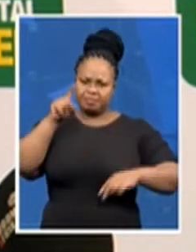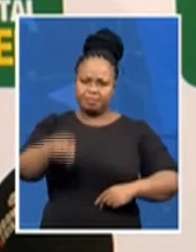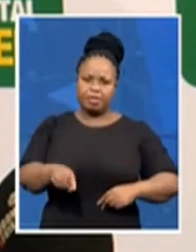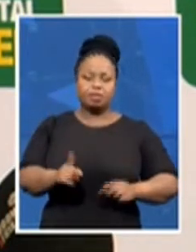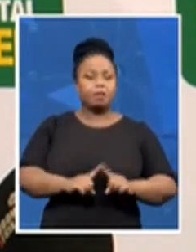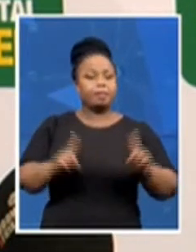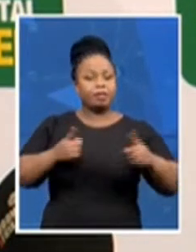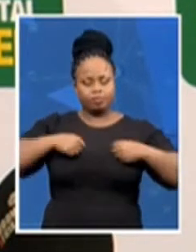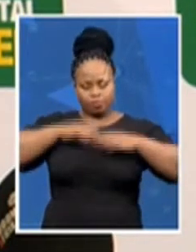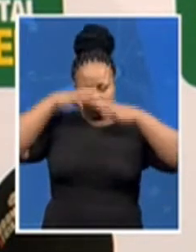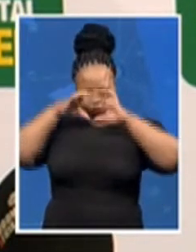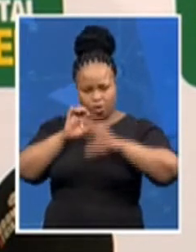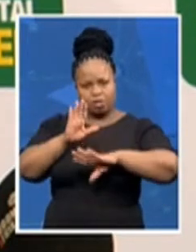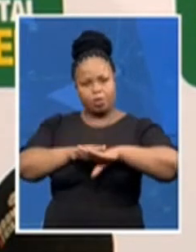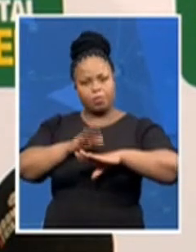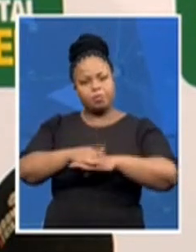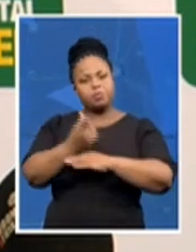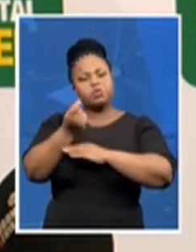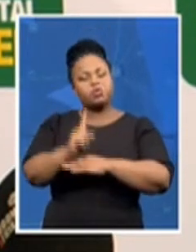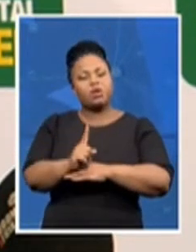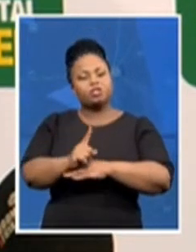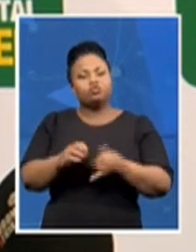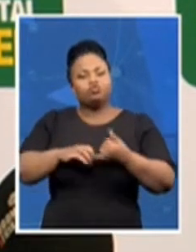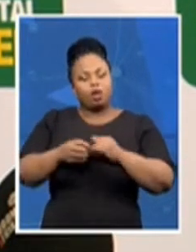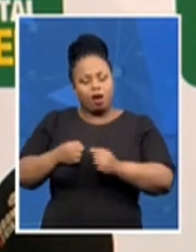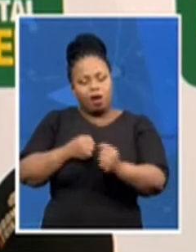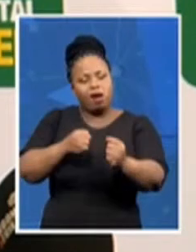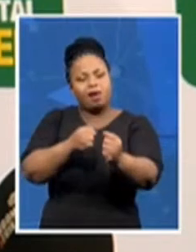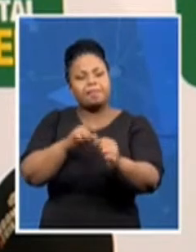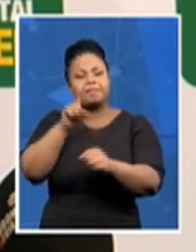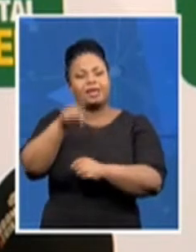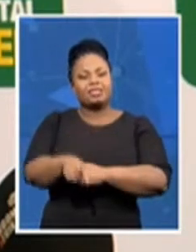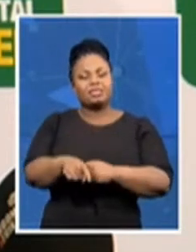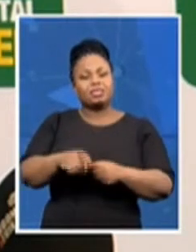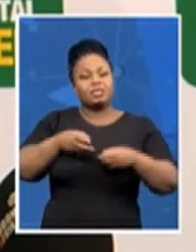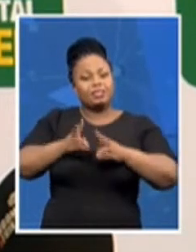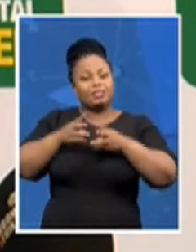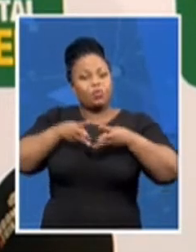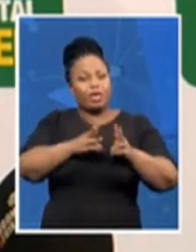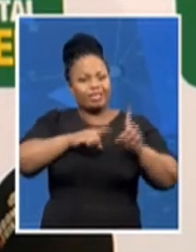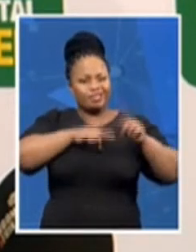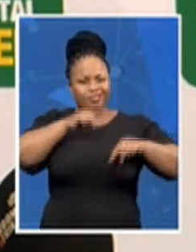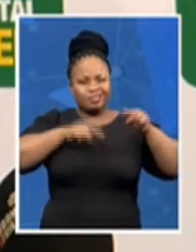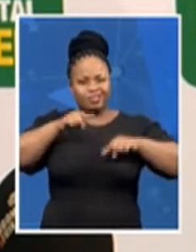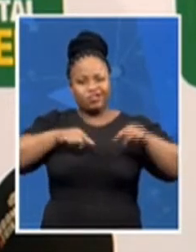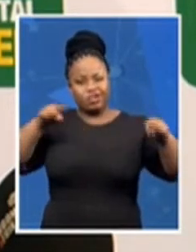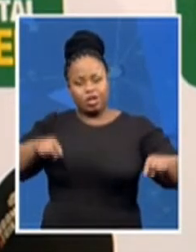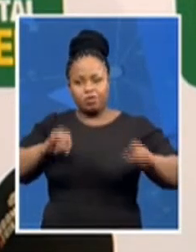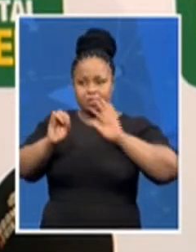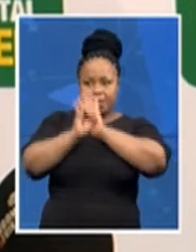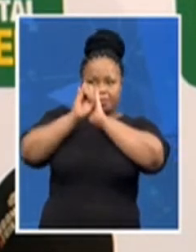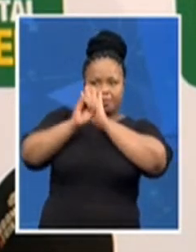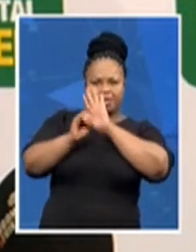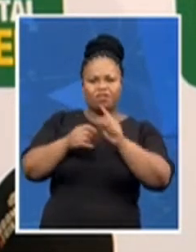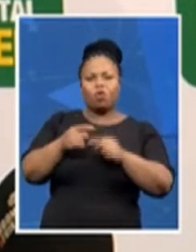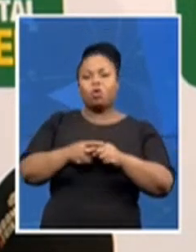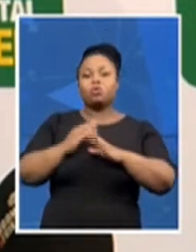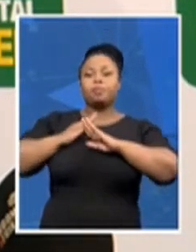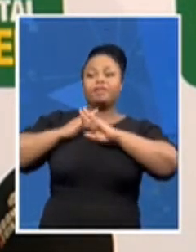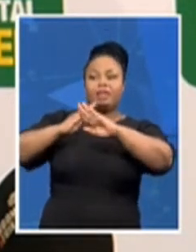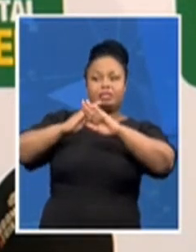place strategies and mechanisms to detect and deter future unrest. In this